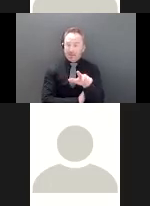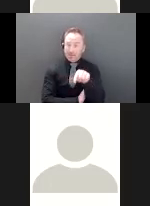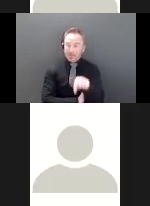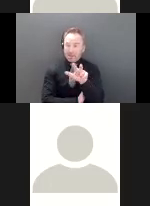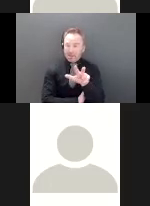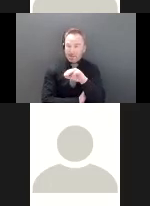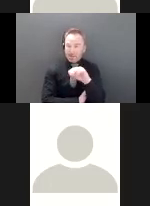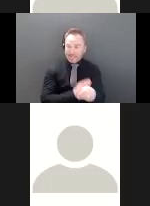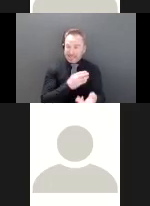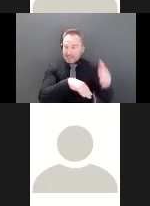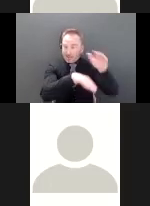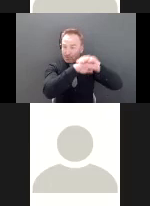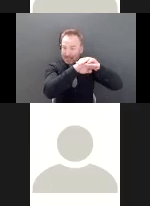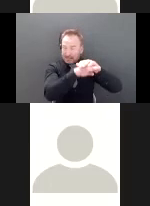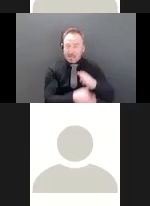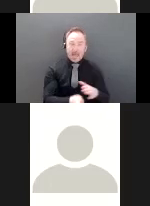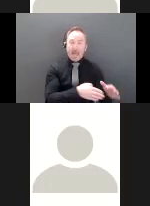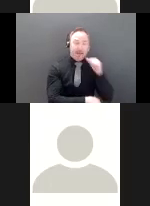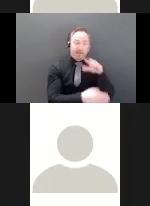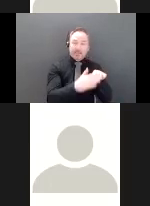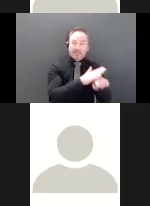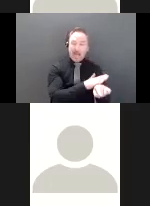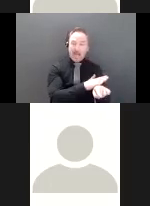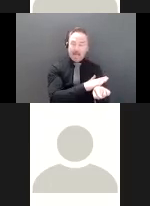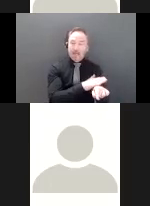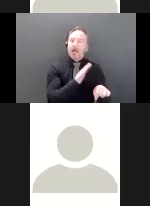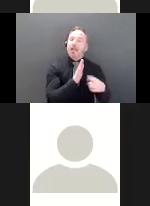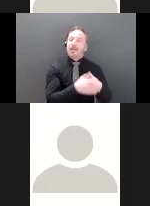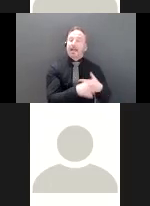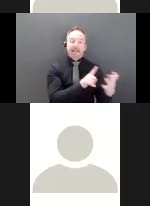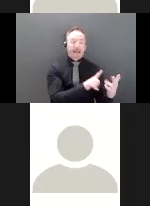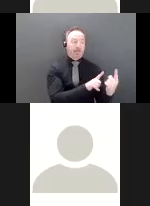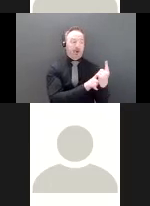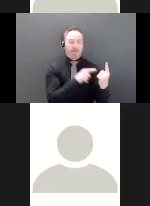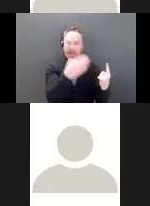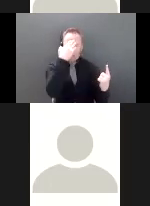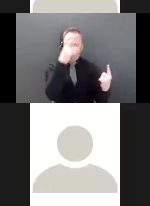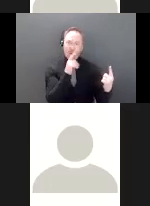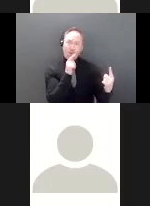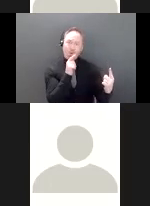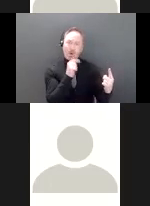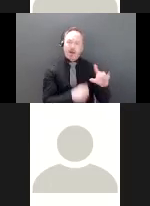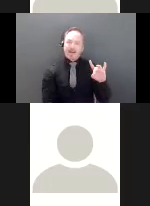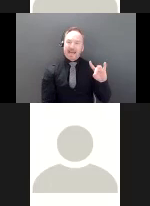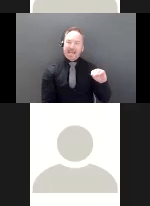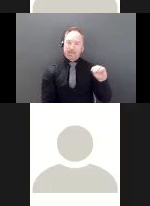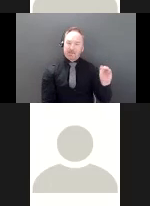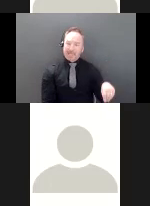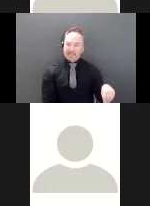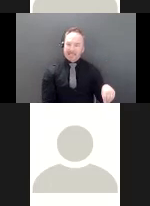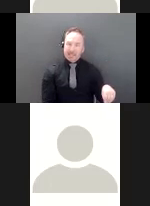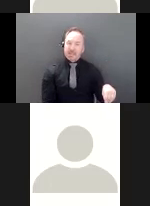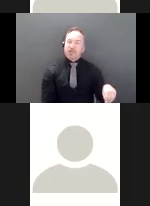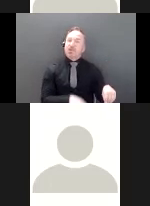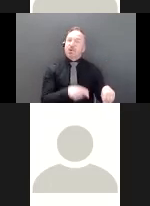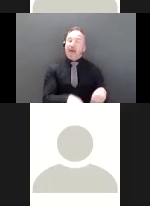133.33% increase, and femicides involving a known perpetrator was 80%. So looking at that known